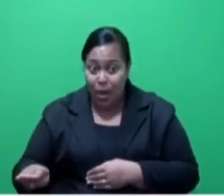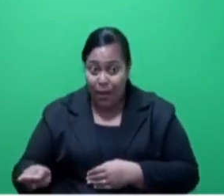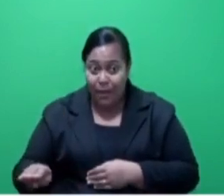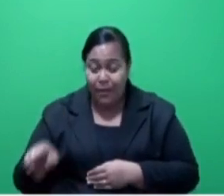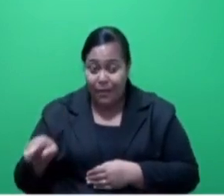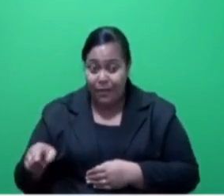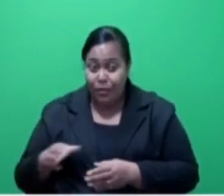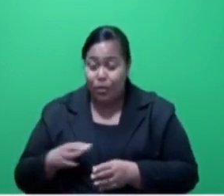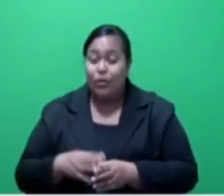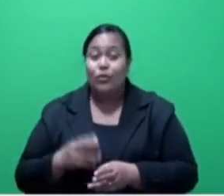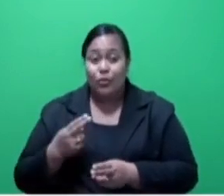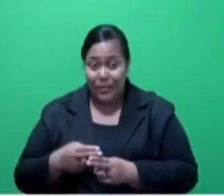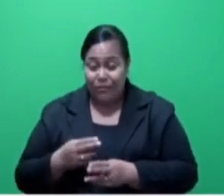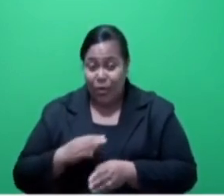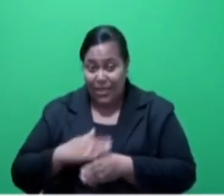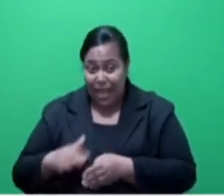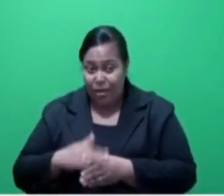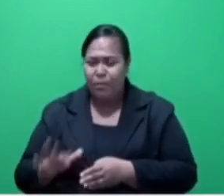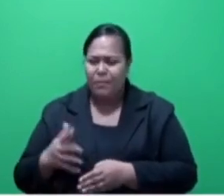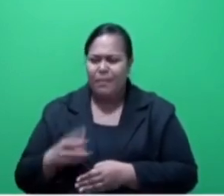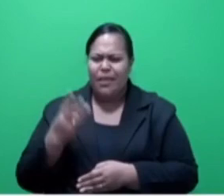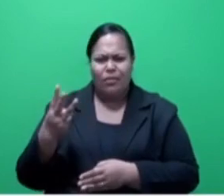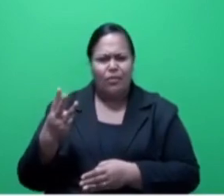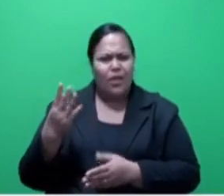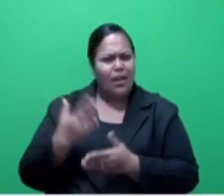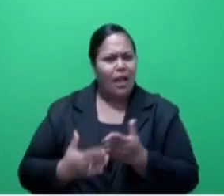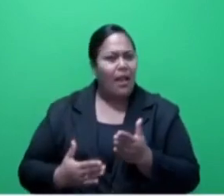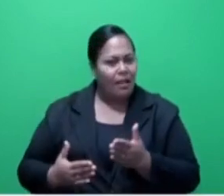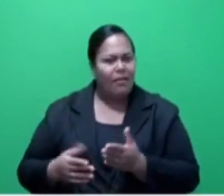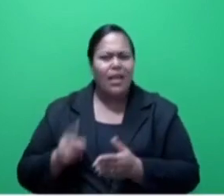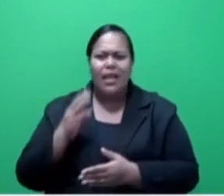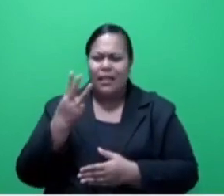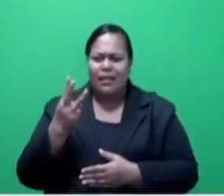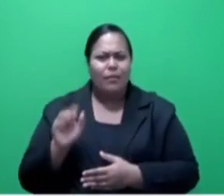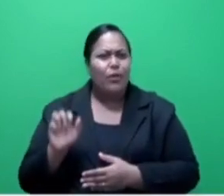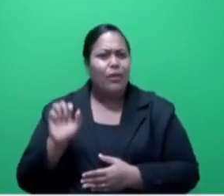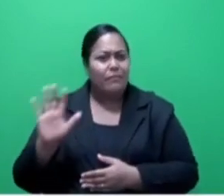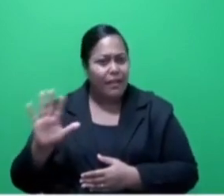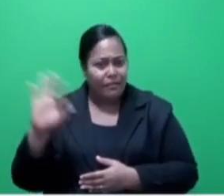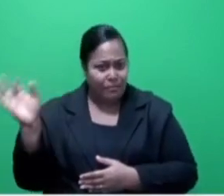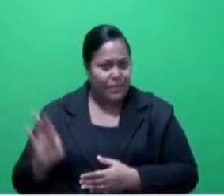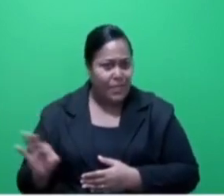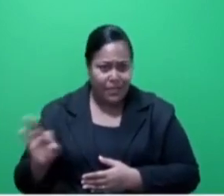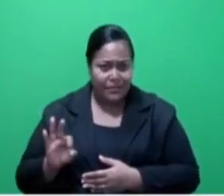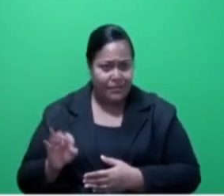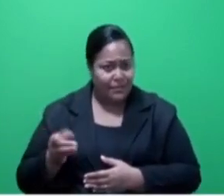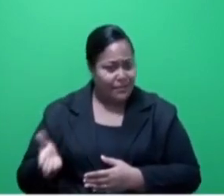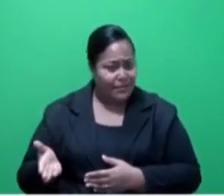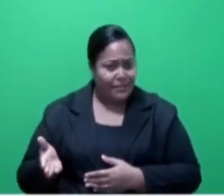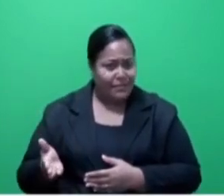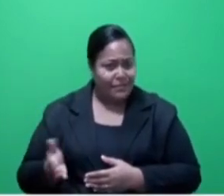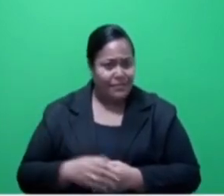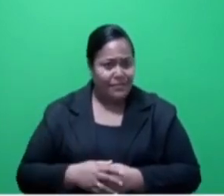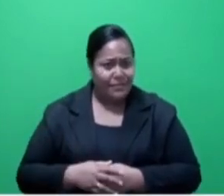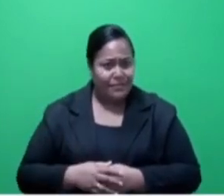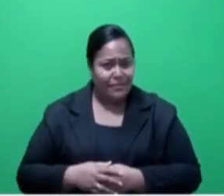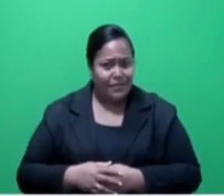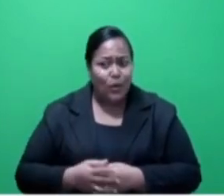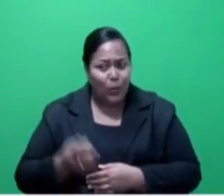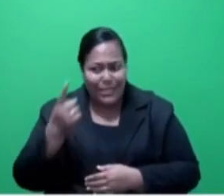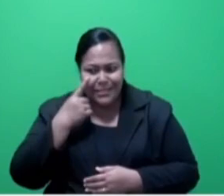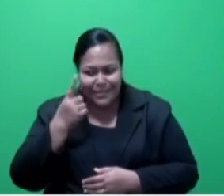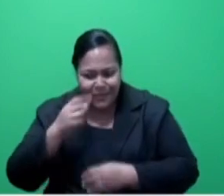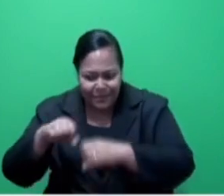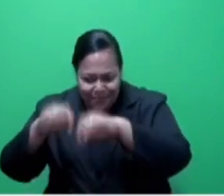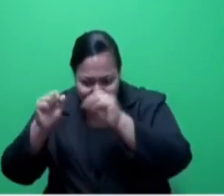dalo, he may be charged 3.5%. That's what you call cross-subsidization. If the Wainunu Bay farmer